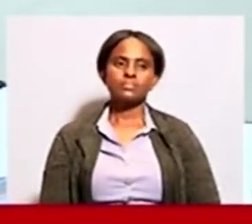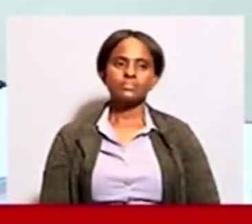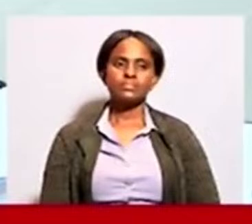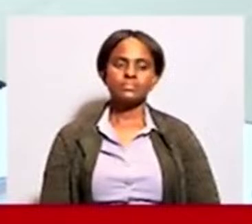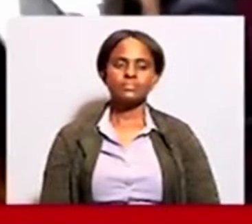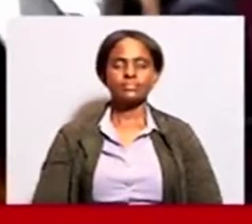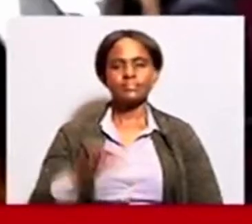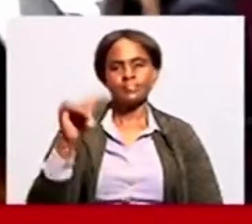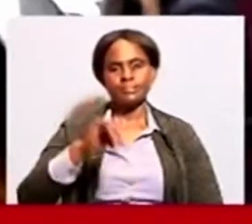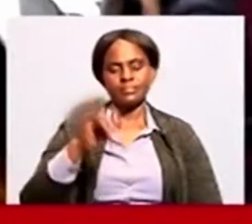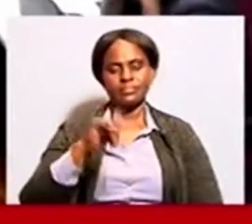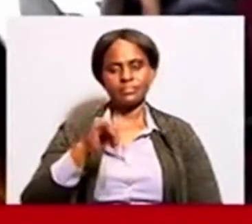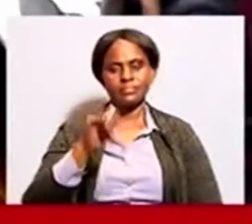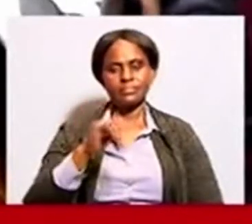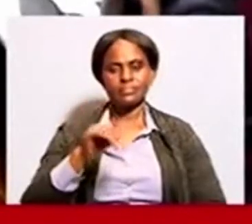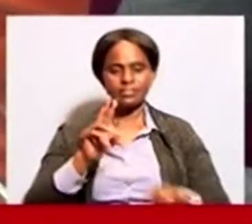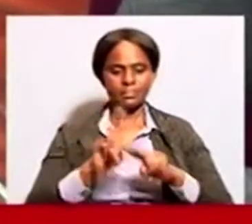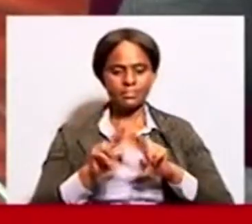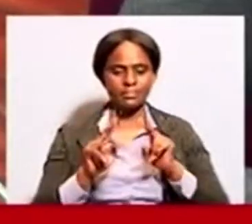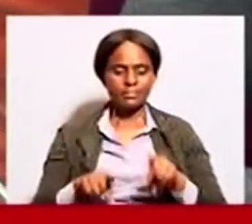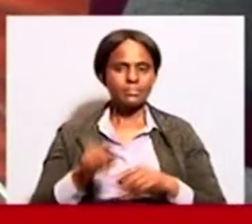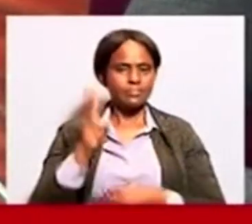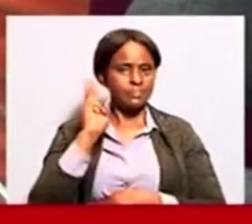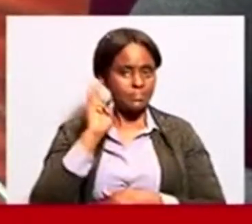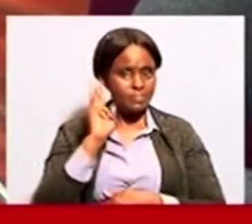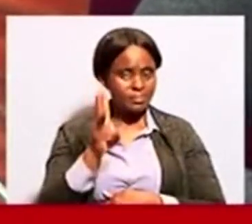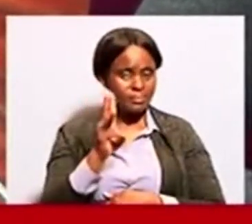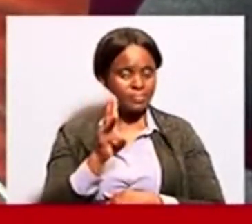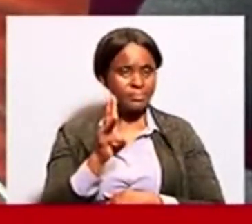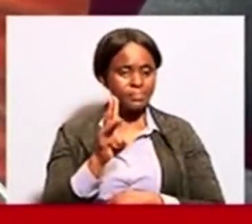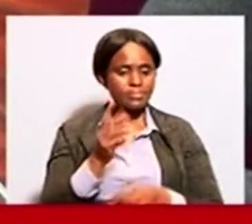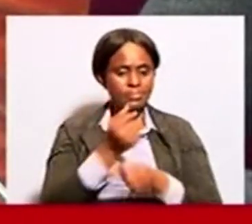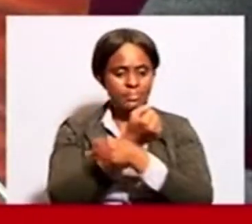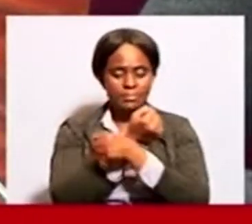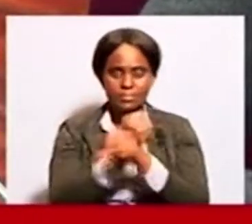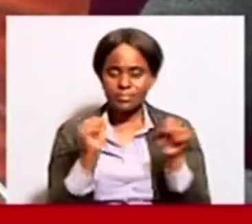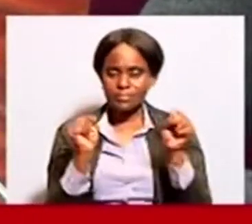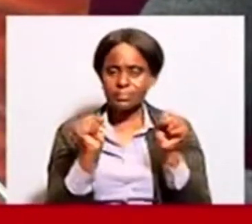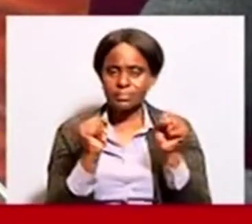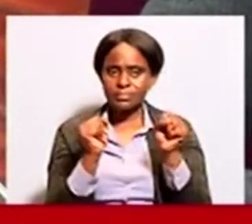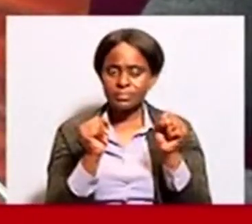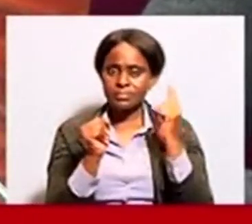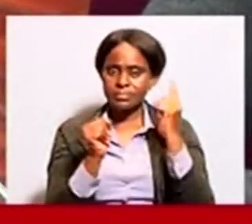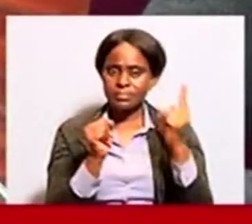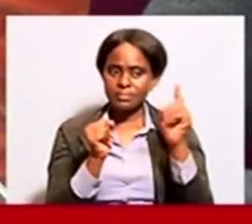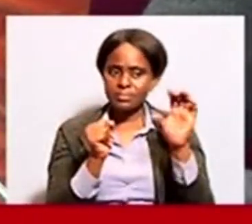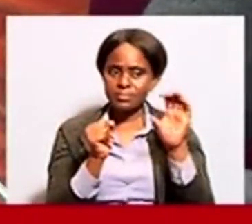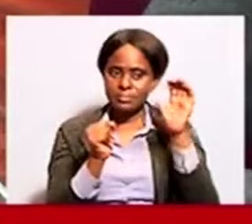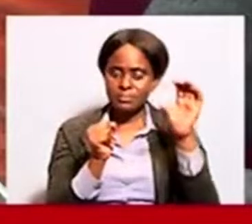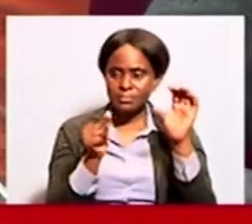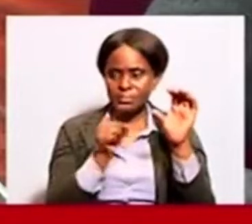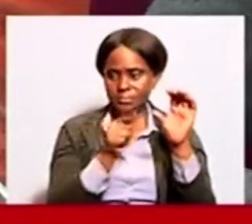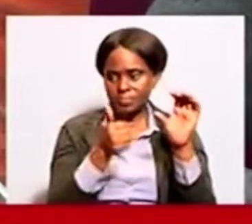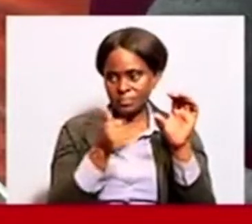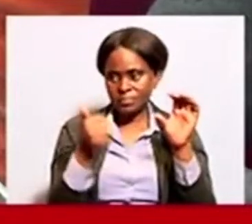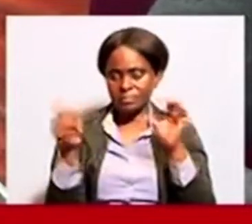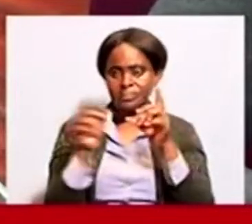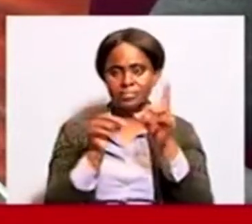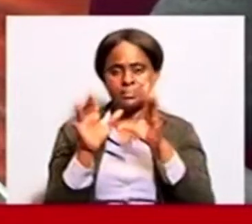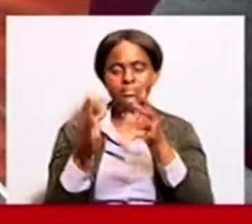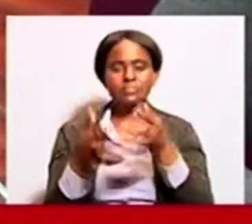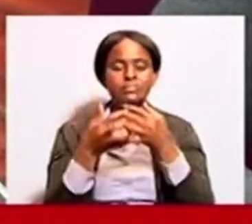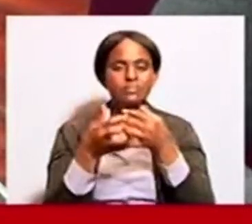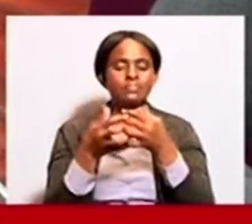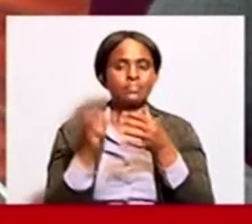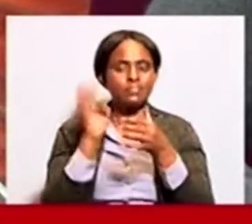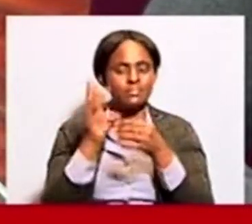Yes. Chair, under one component, then the director engineering will